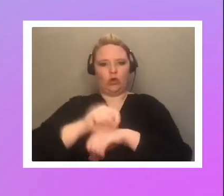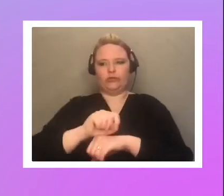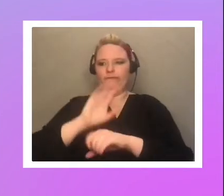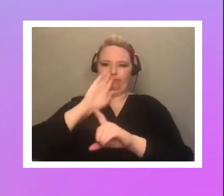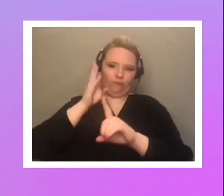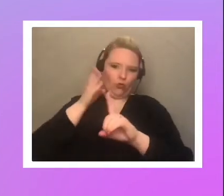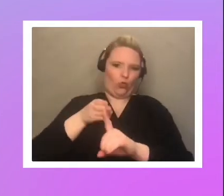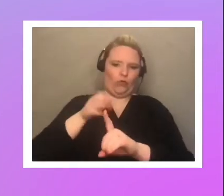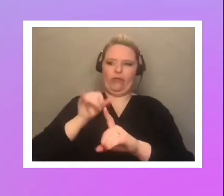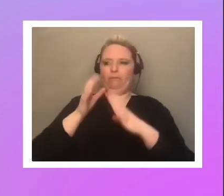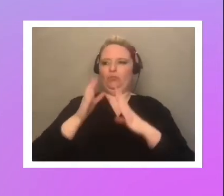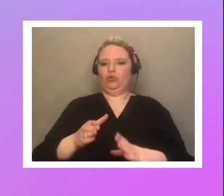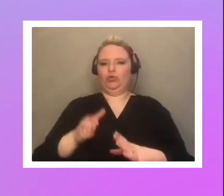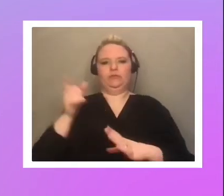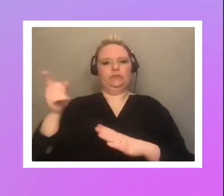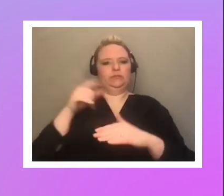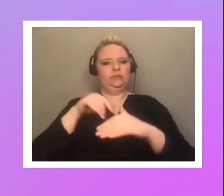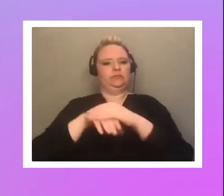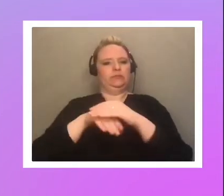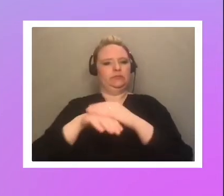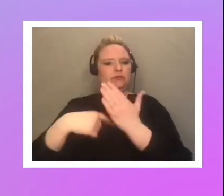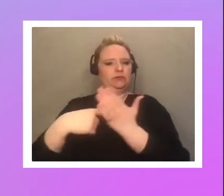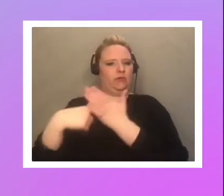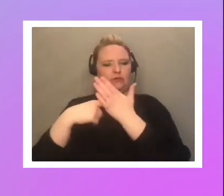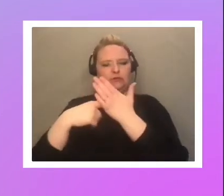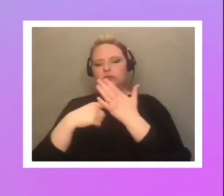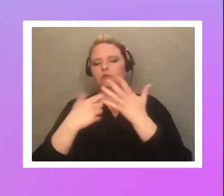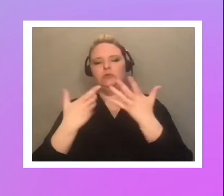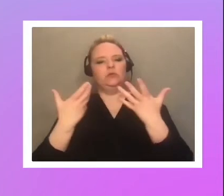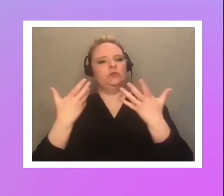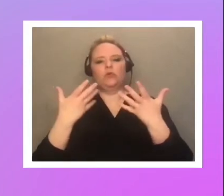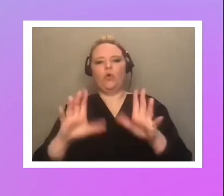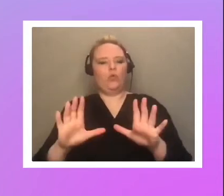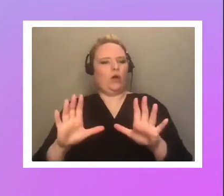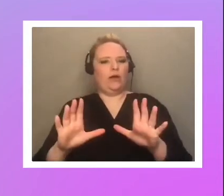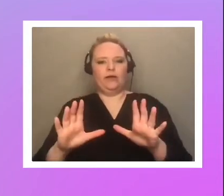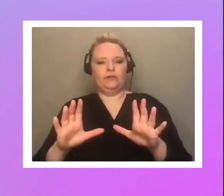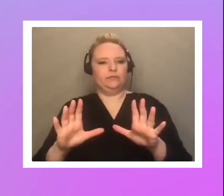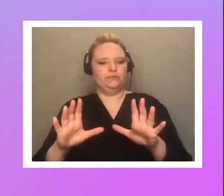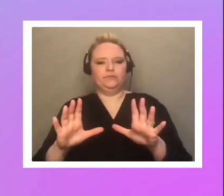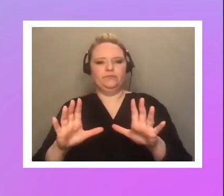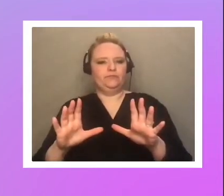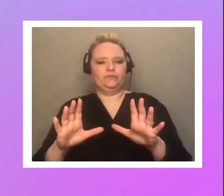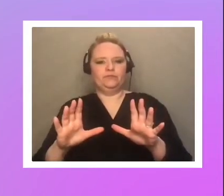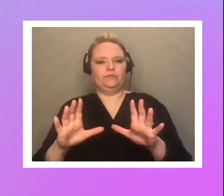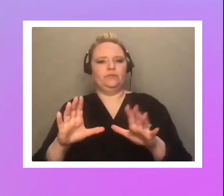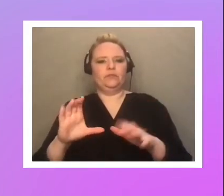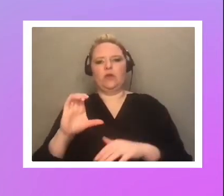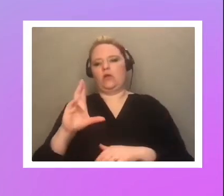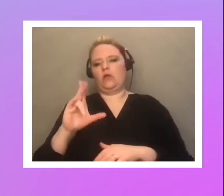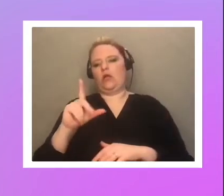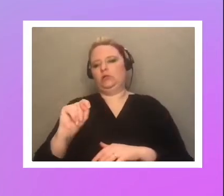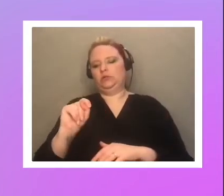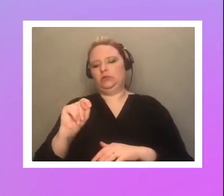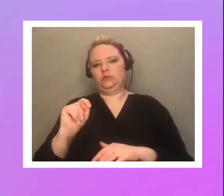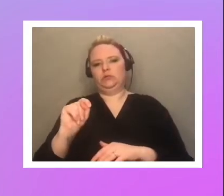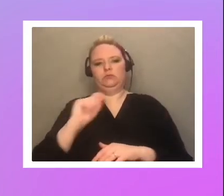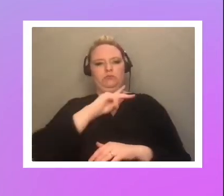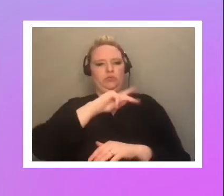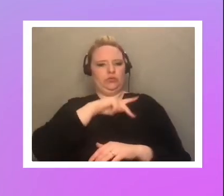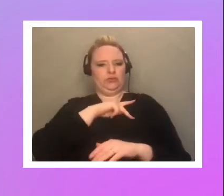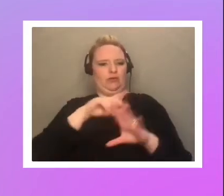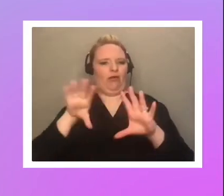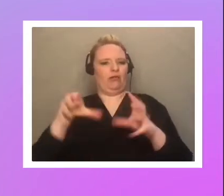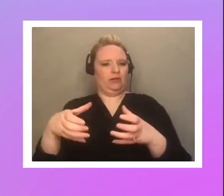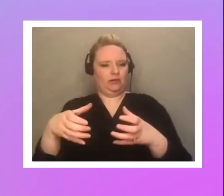about accessibility. You do not want to make accessibility a cult of personality.